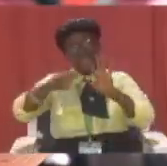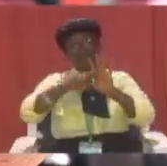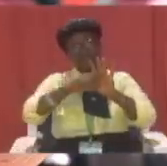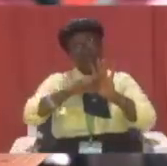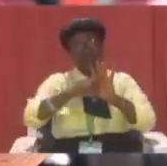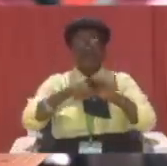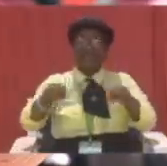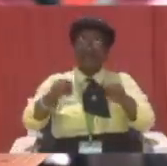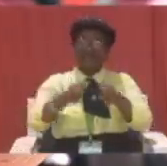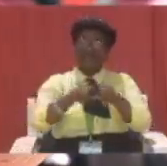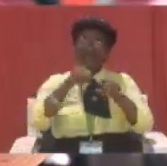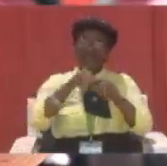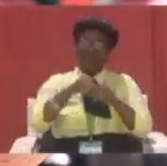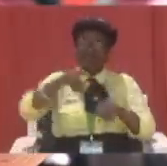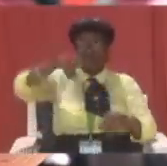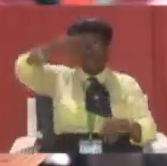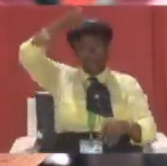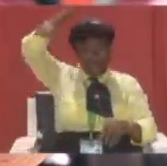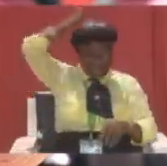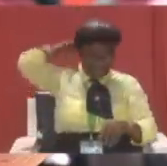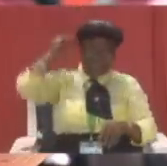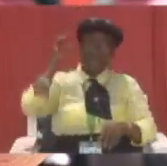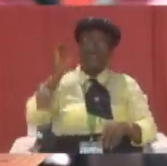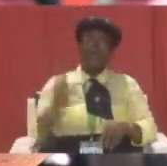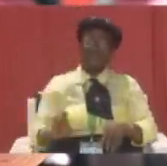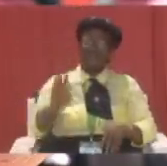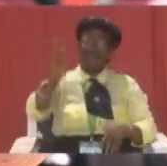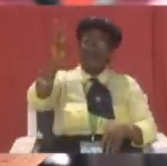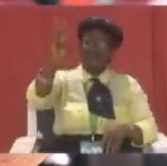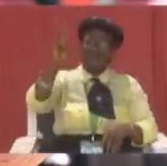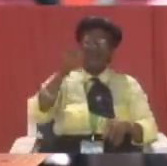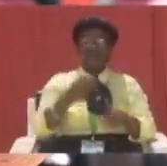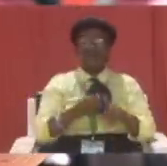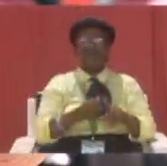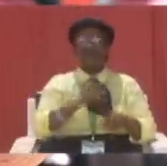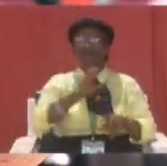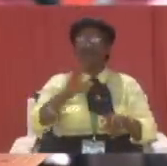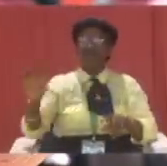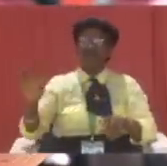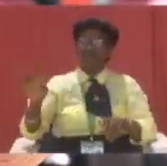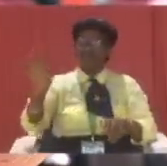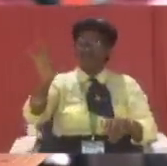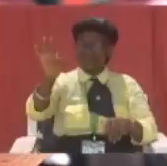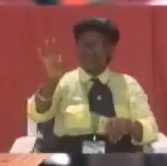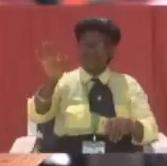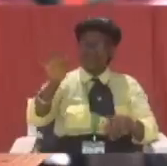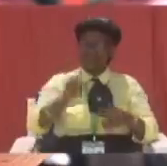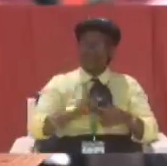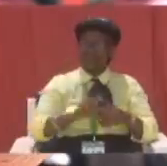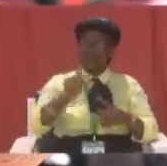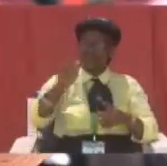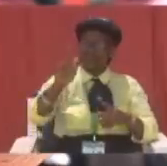Like in Daniel chapter 6, from verse 19 to 27,